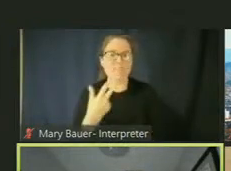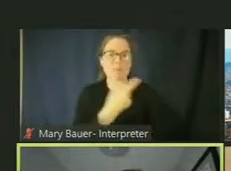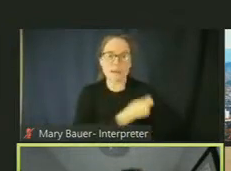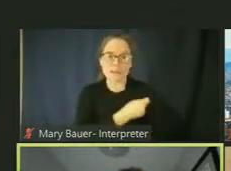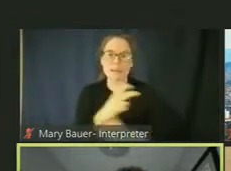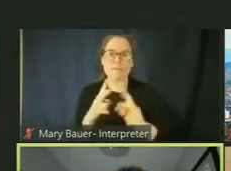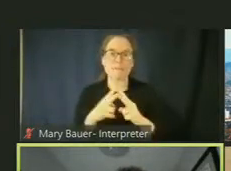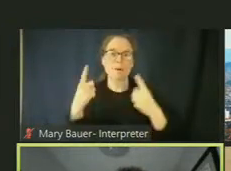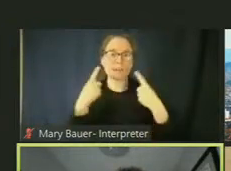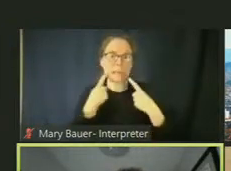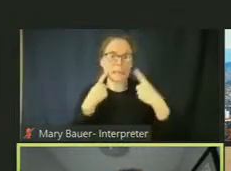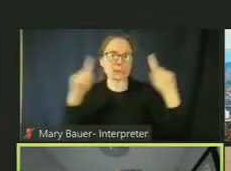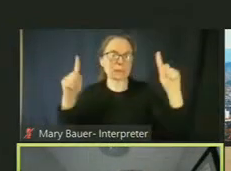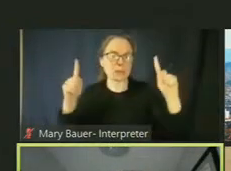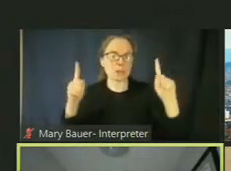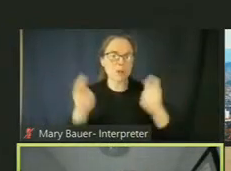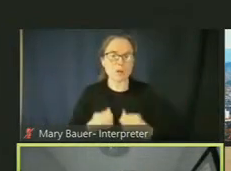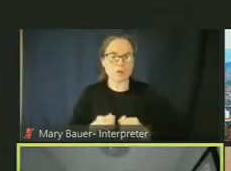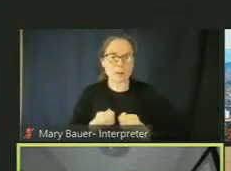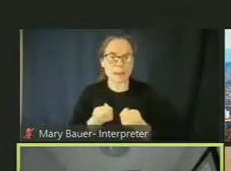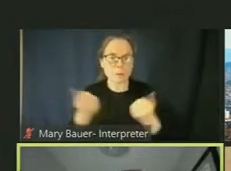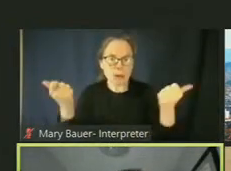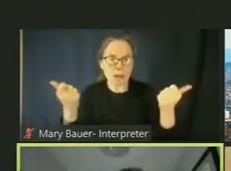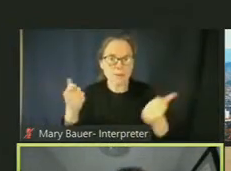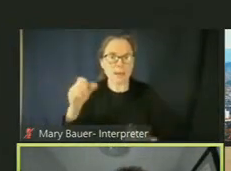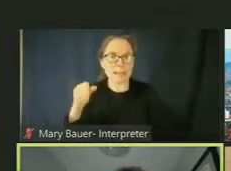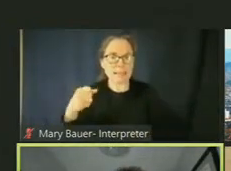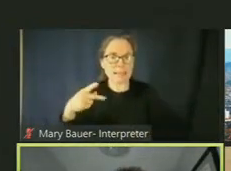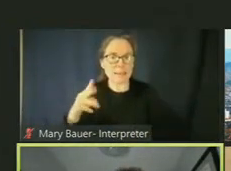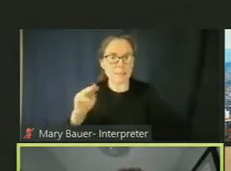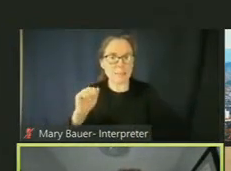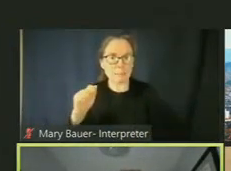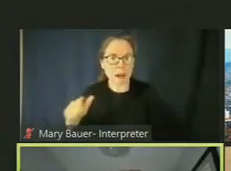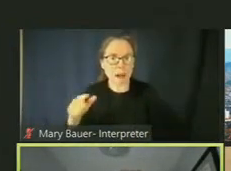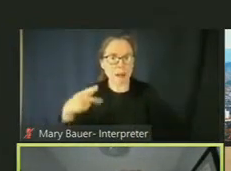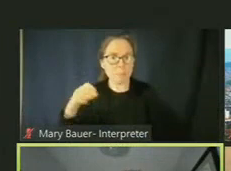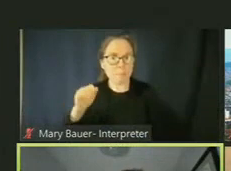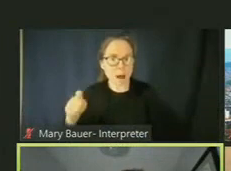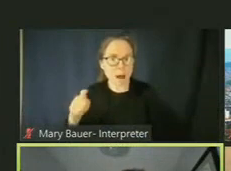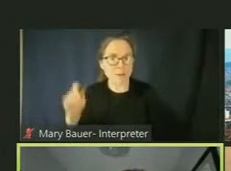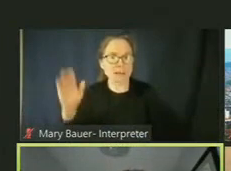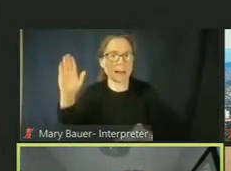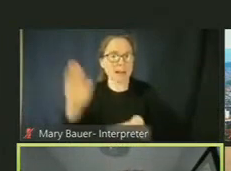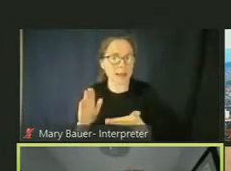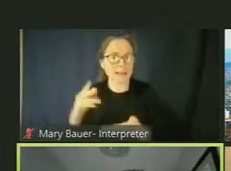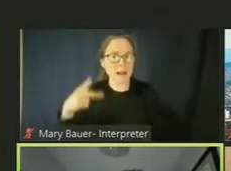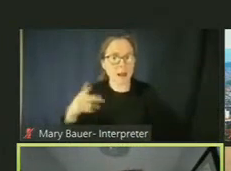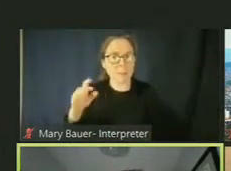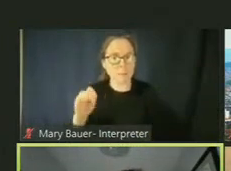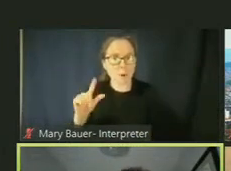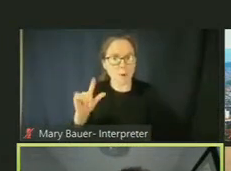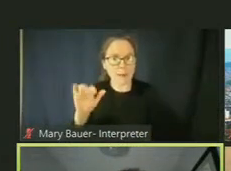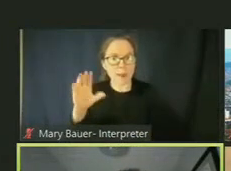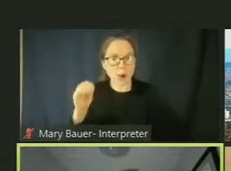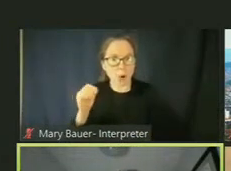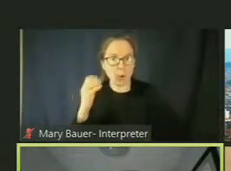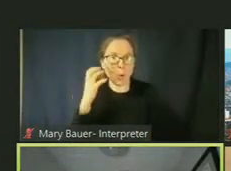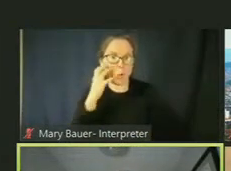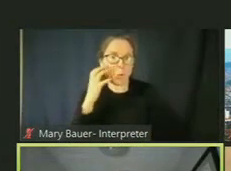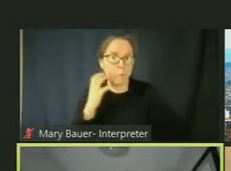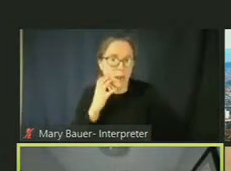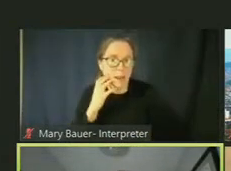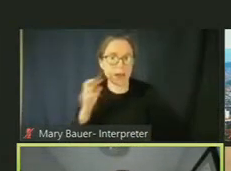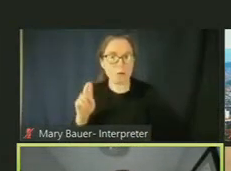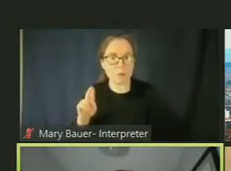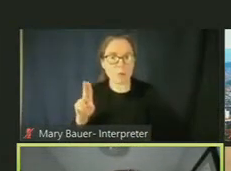successful in eradicating smallpox, certainly reducing polio, rubella, a lot of diseases that myself as